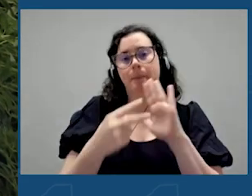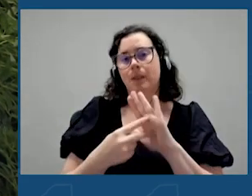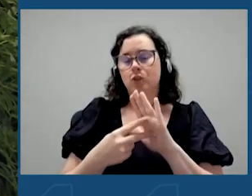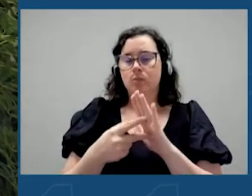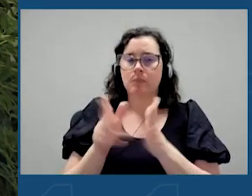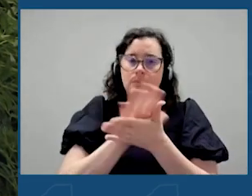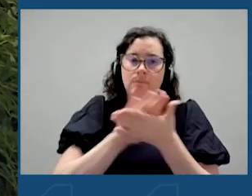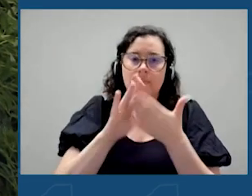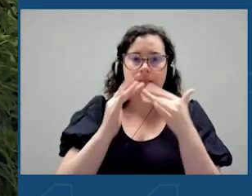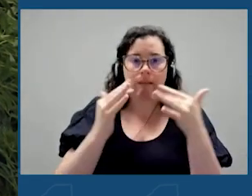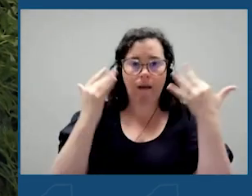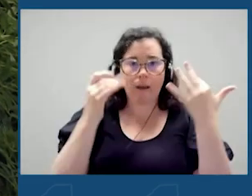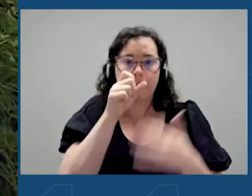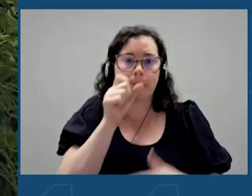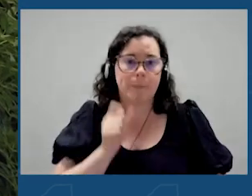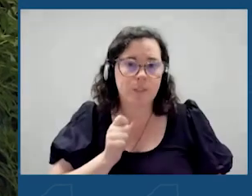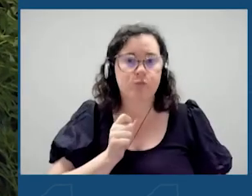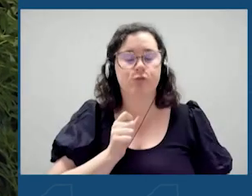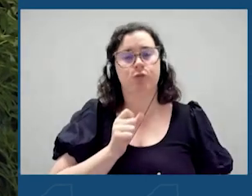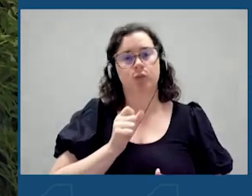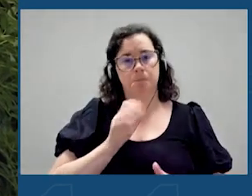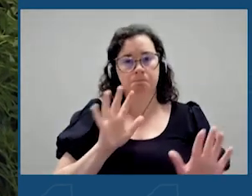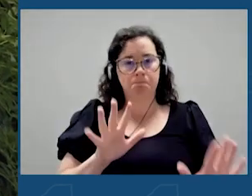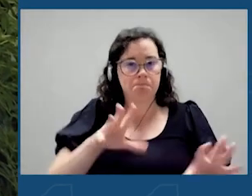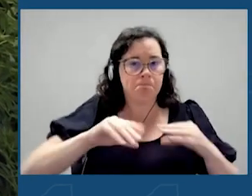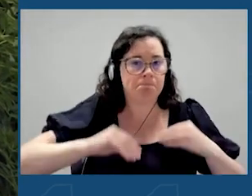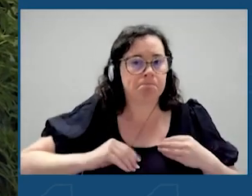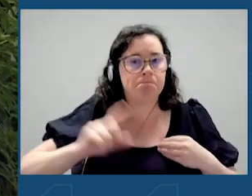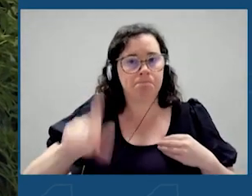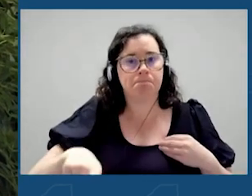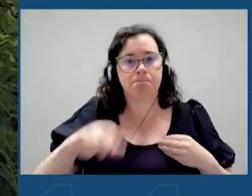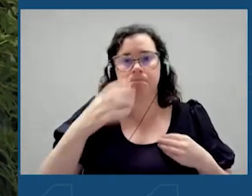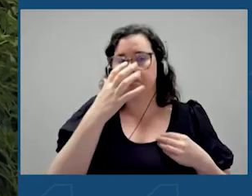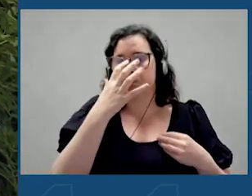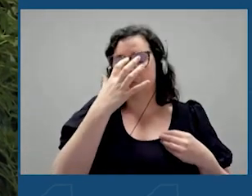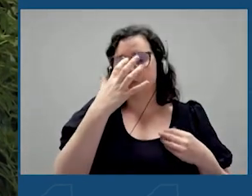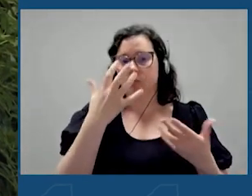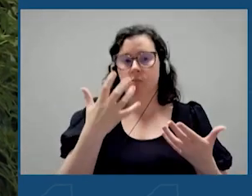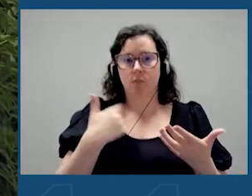certainly tolerance. Having worked with all the parties, I think we